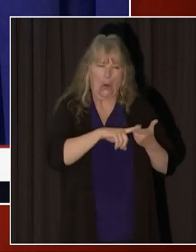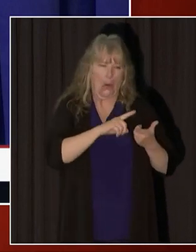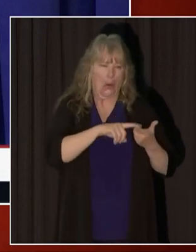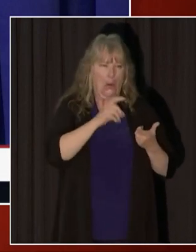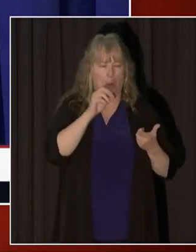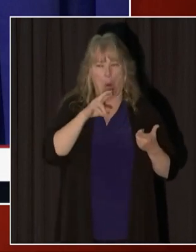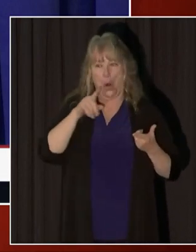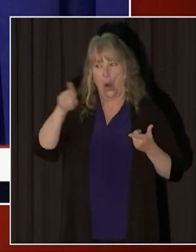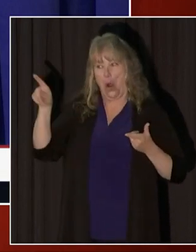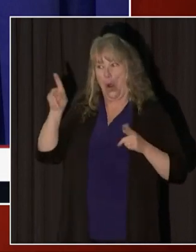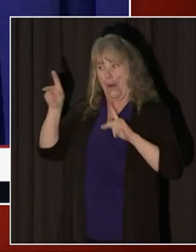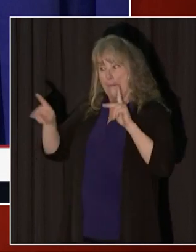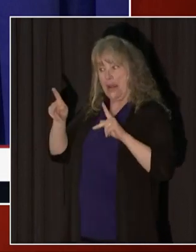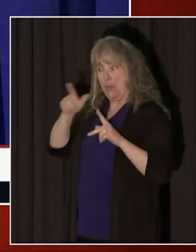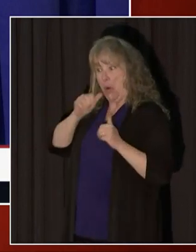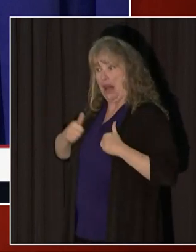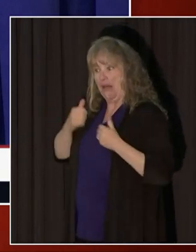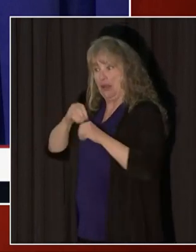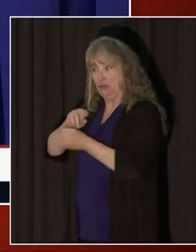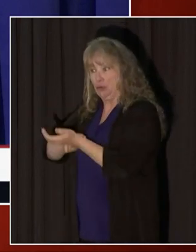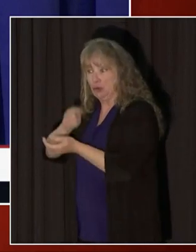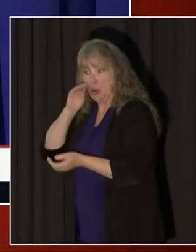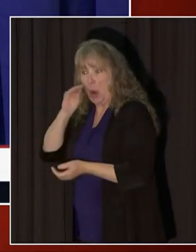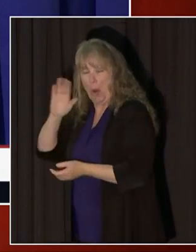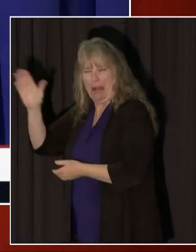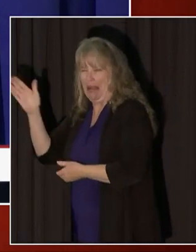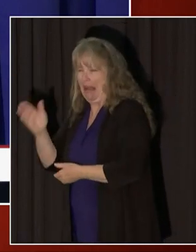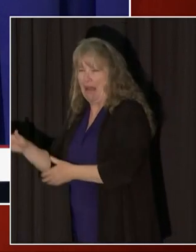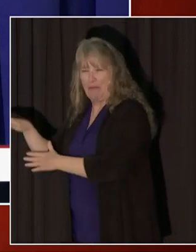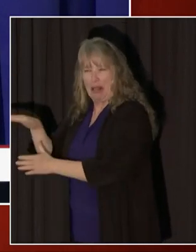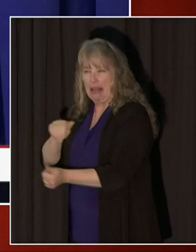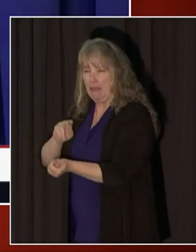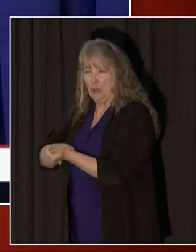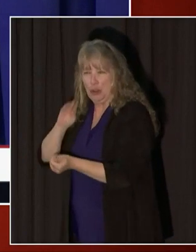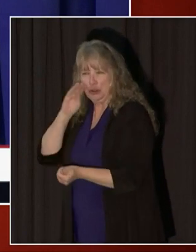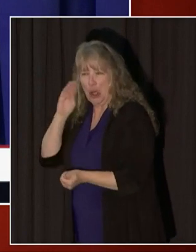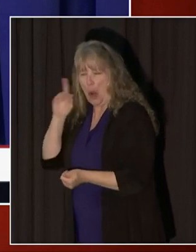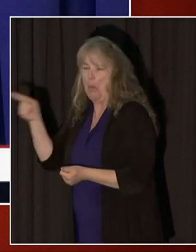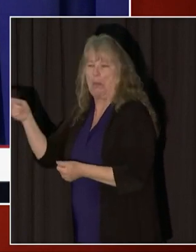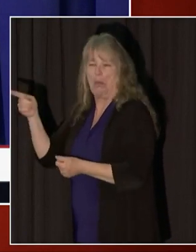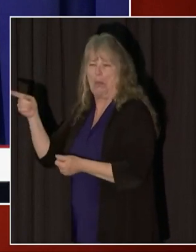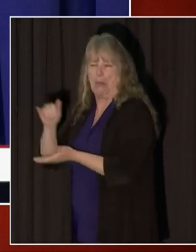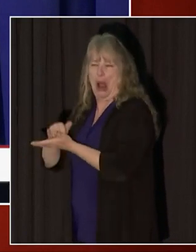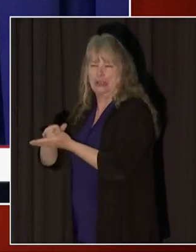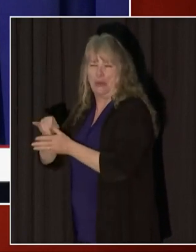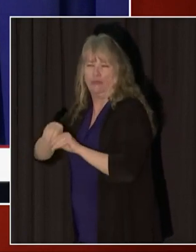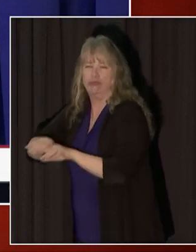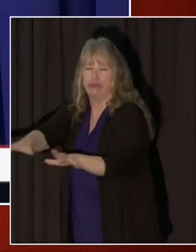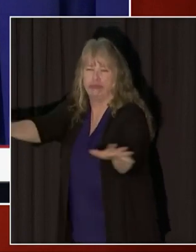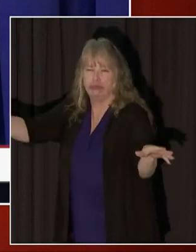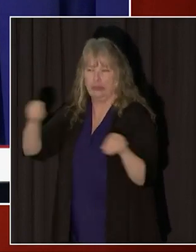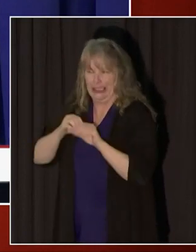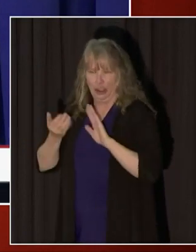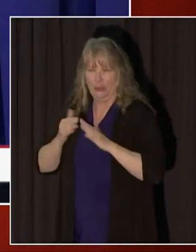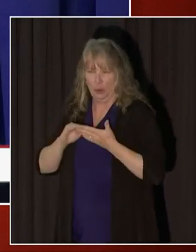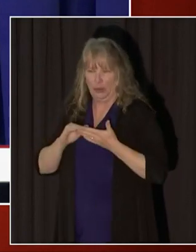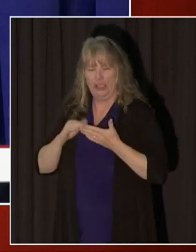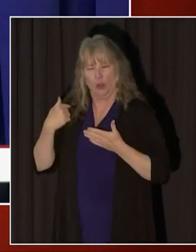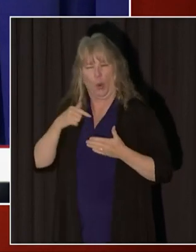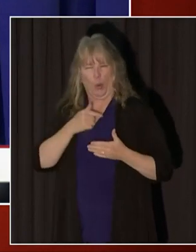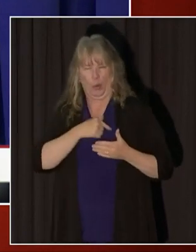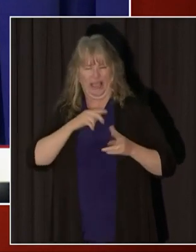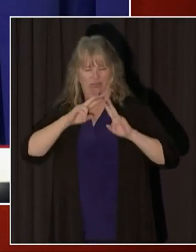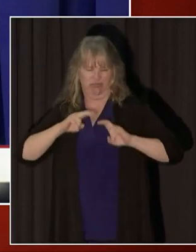of skilled nursing facilities who don't leave those facilities, and some other congregate settings that we've identified. So it's